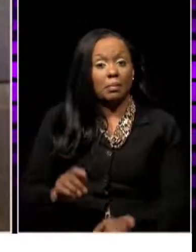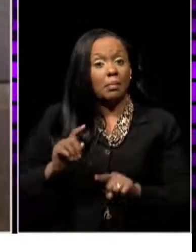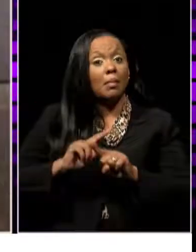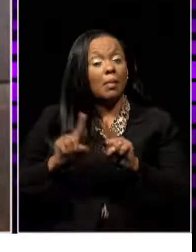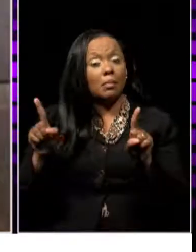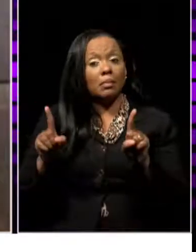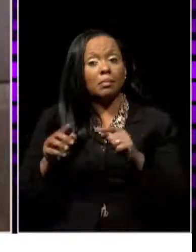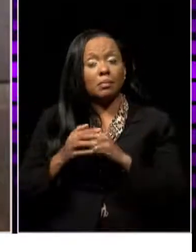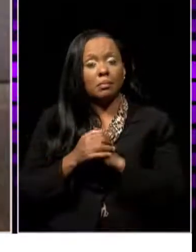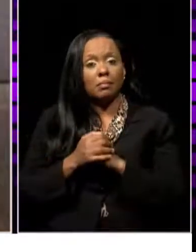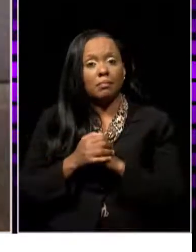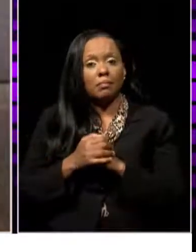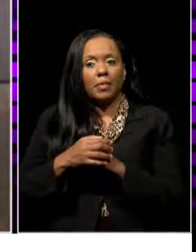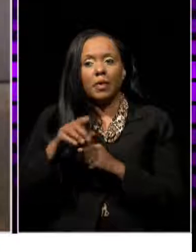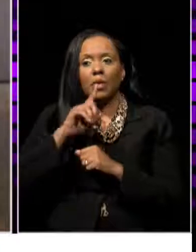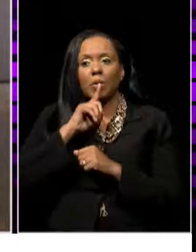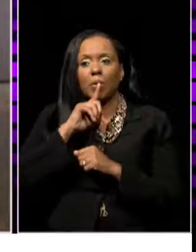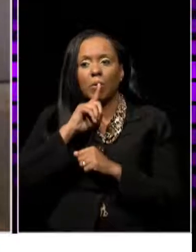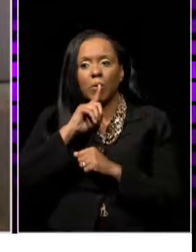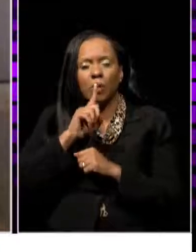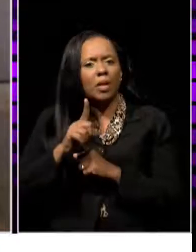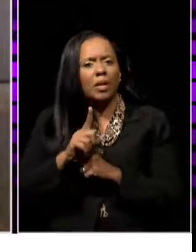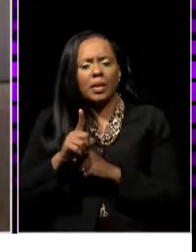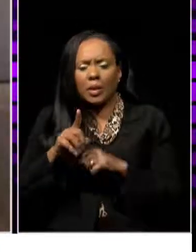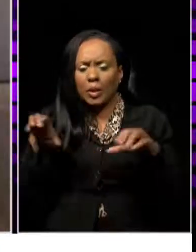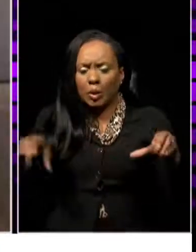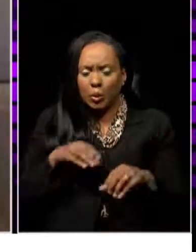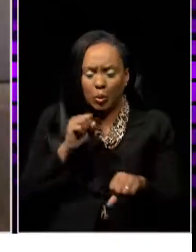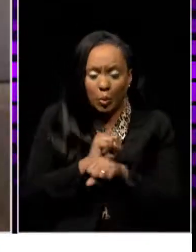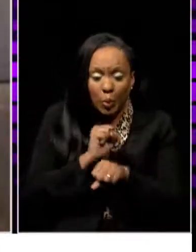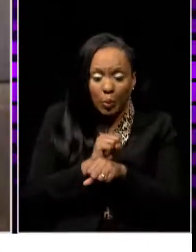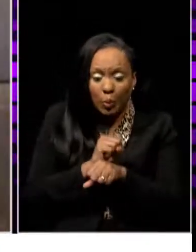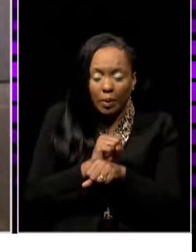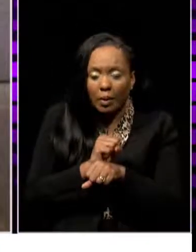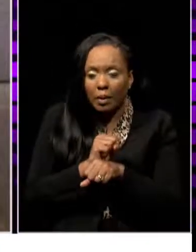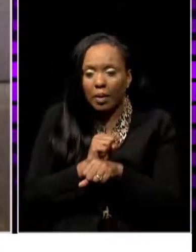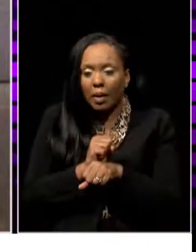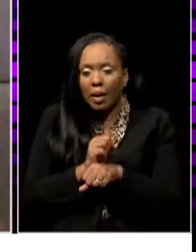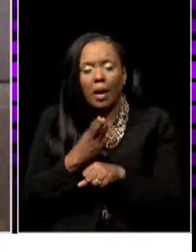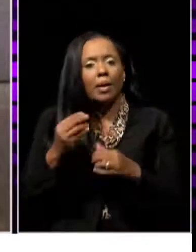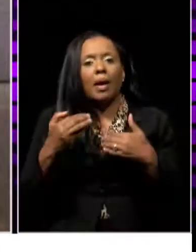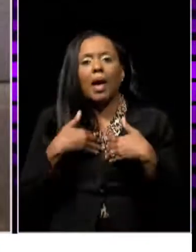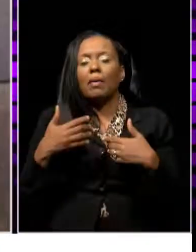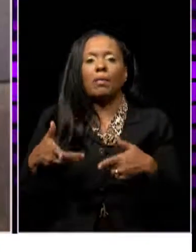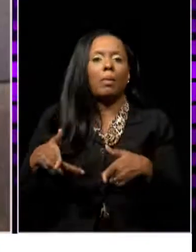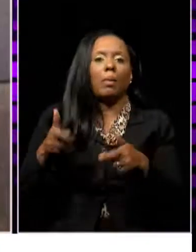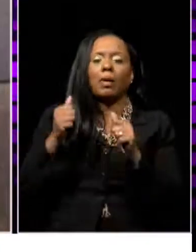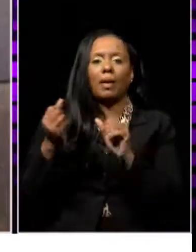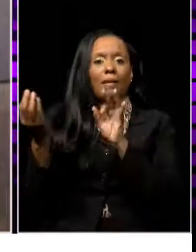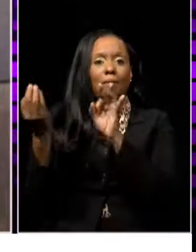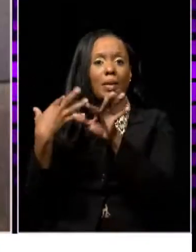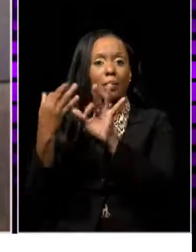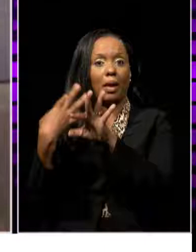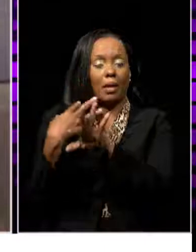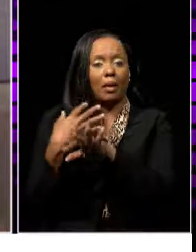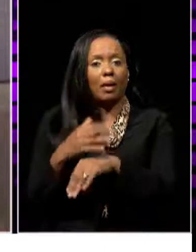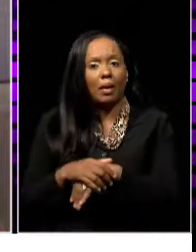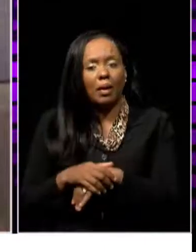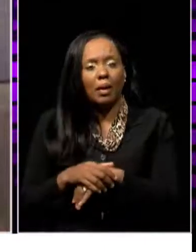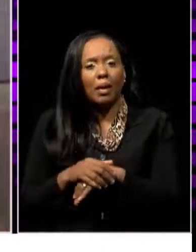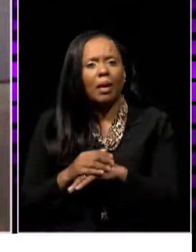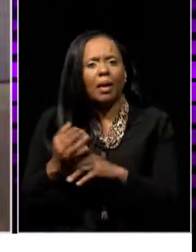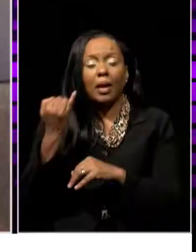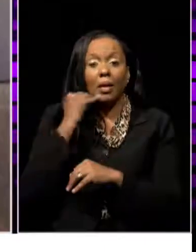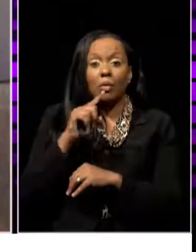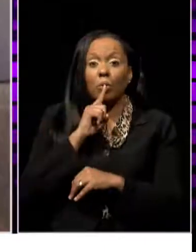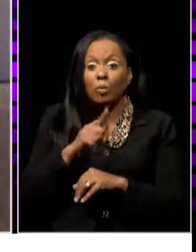that it provides immediate feedback, so students can tell whether they're doing well or not. So therefore, especially if you're doing